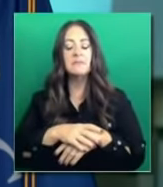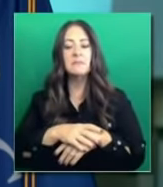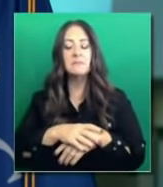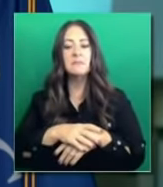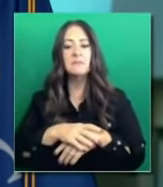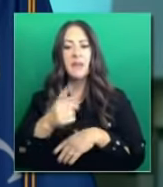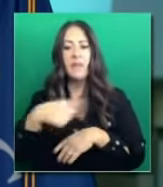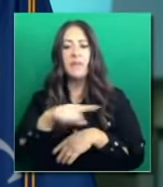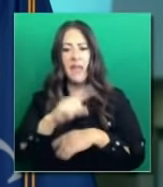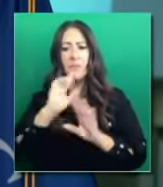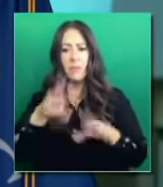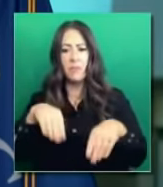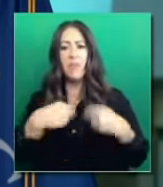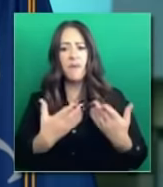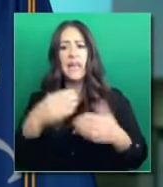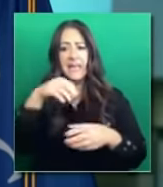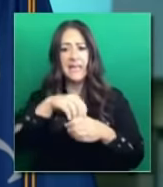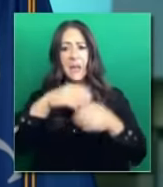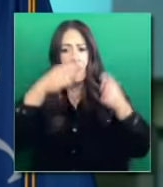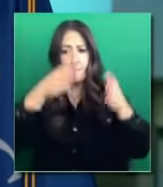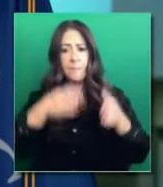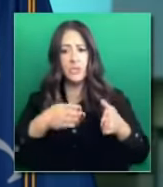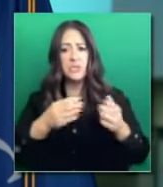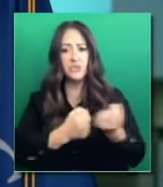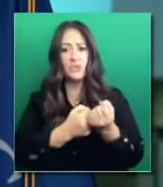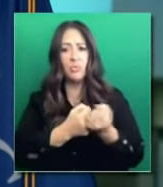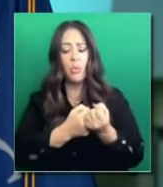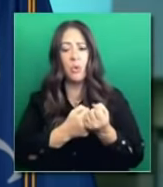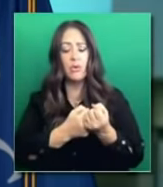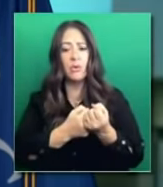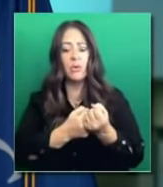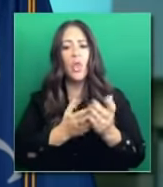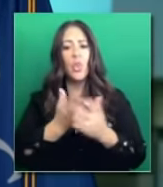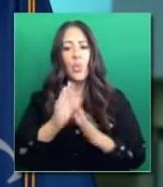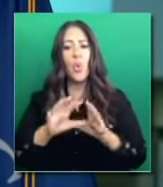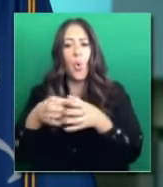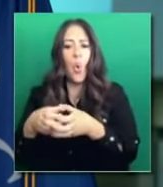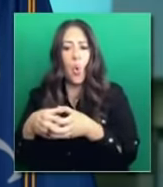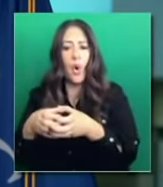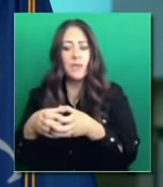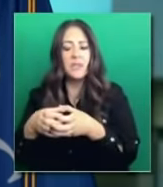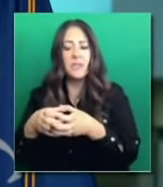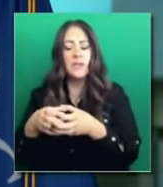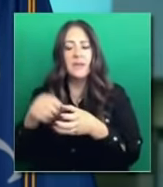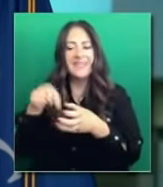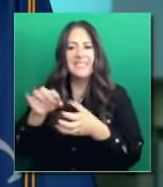provided in-person support through our cohorting that has been afforded